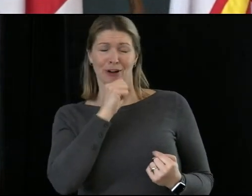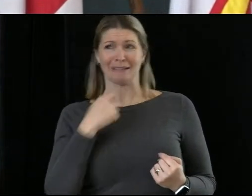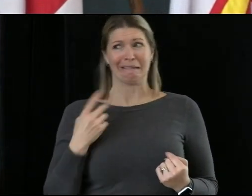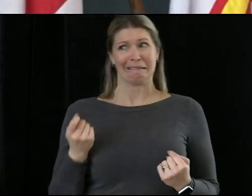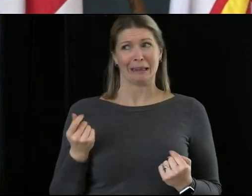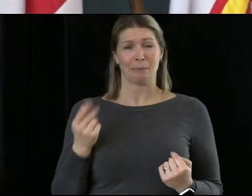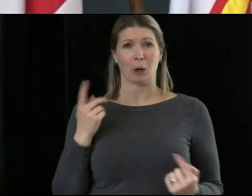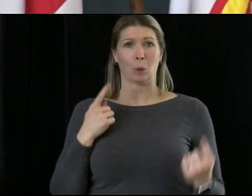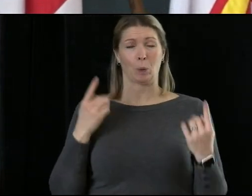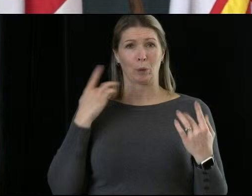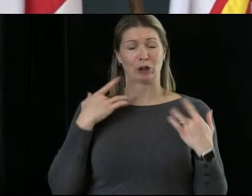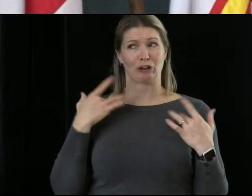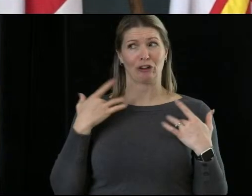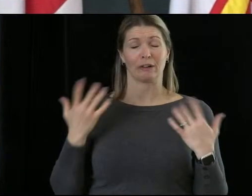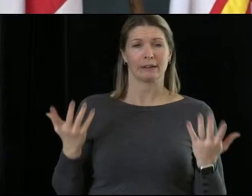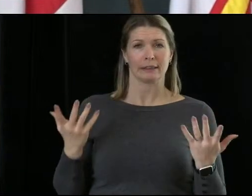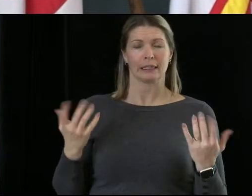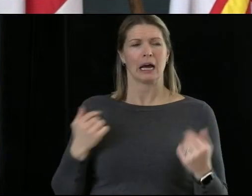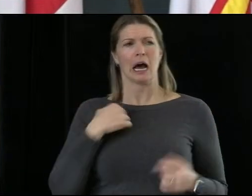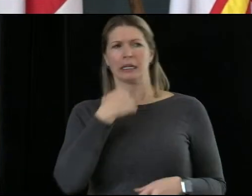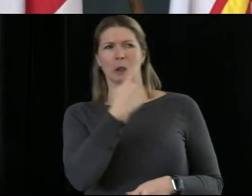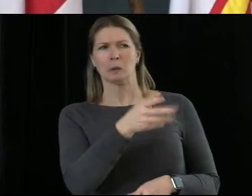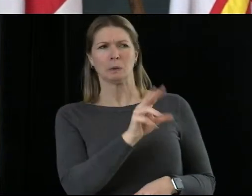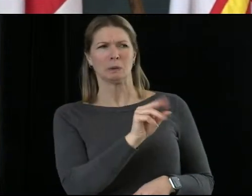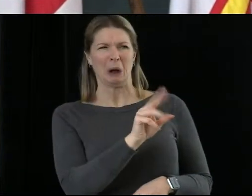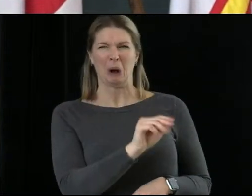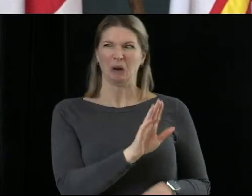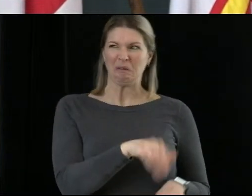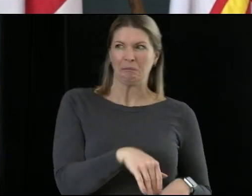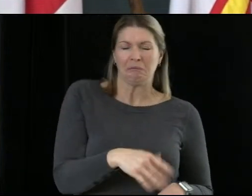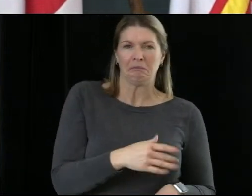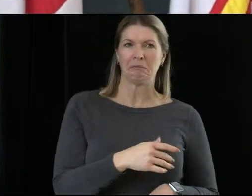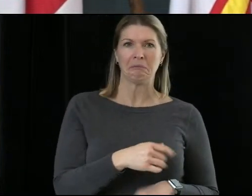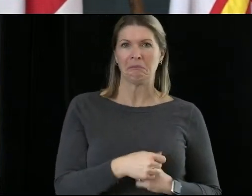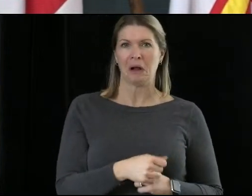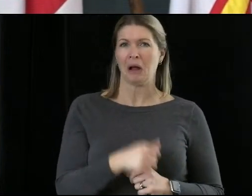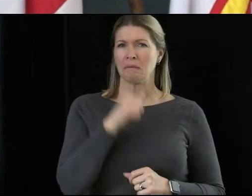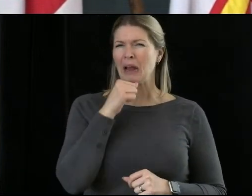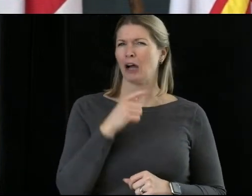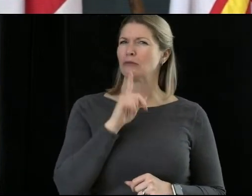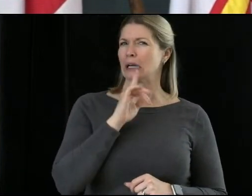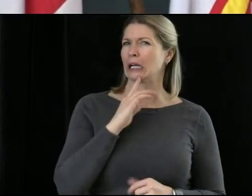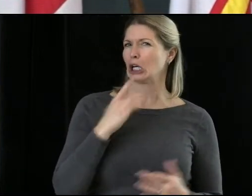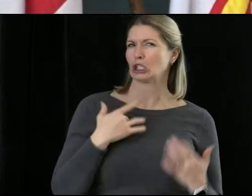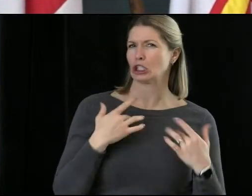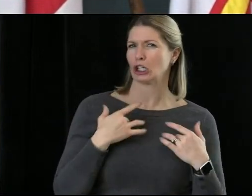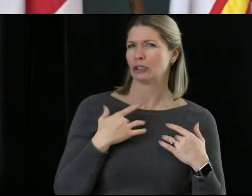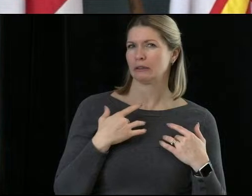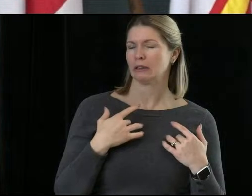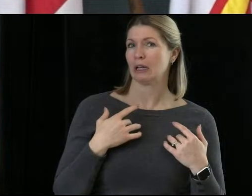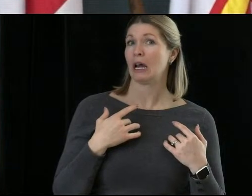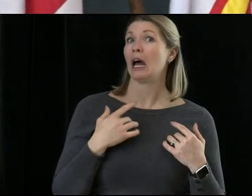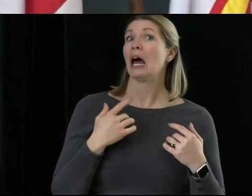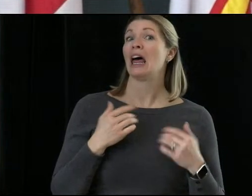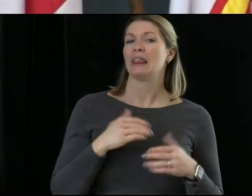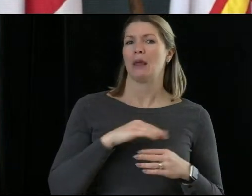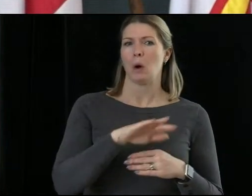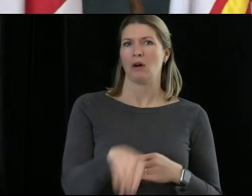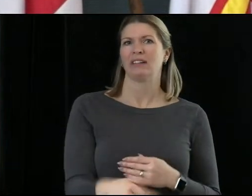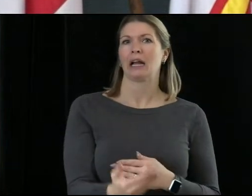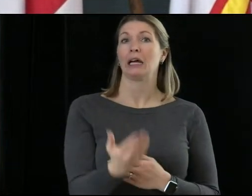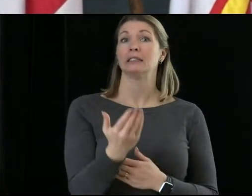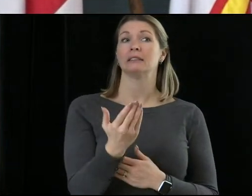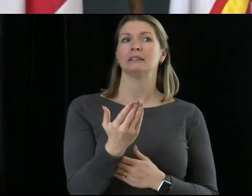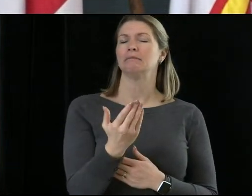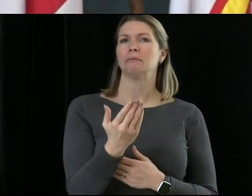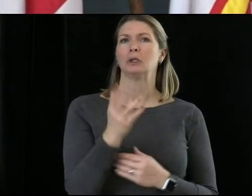And I said, well, you know, she's a young woman, maybe, you know, I wasn't too concerned at first. But by the next day, we hadn't heard